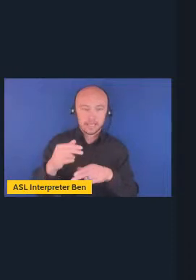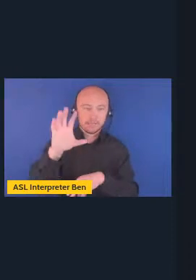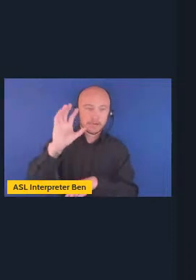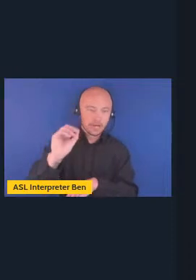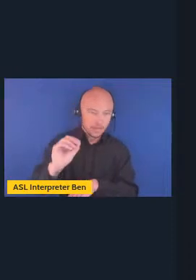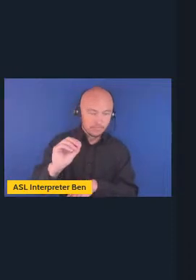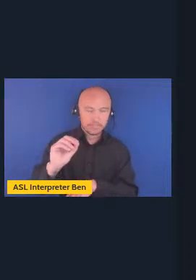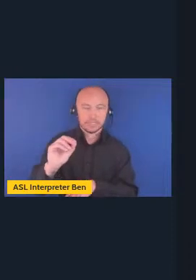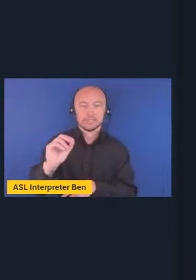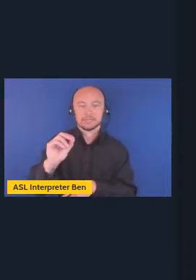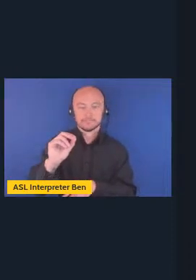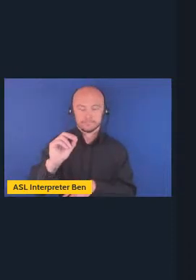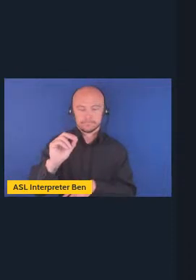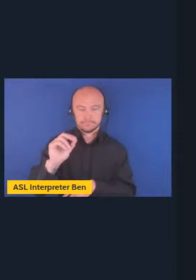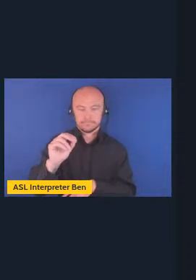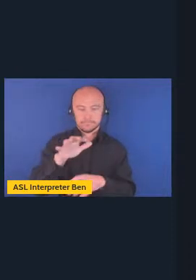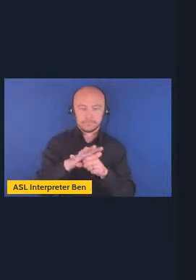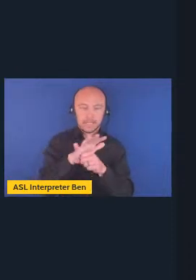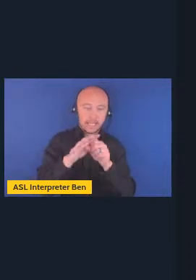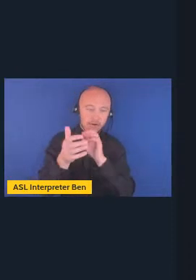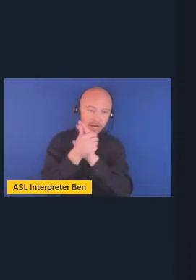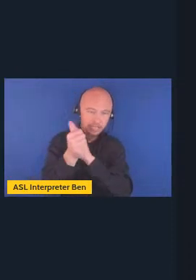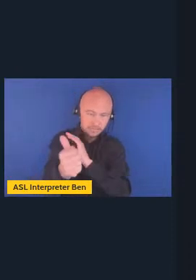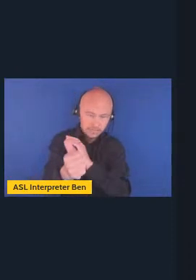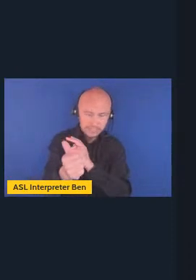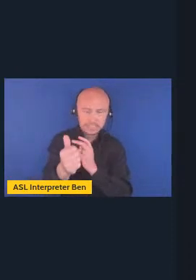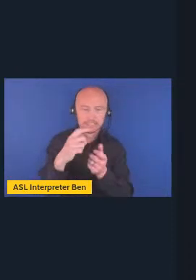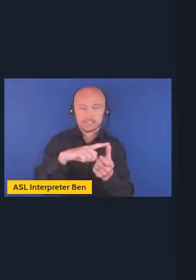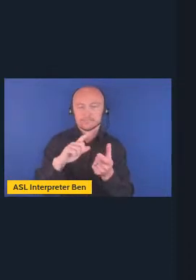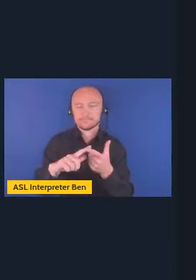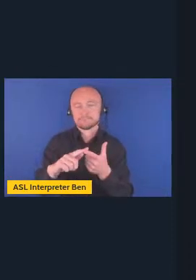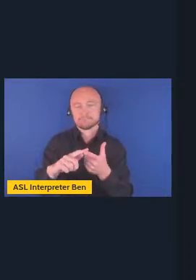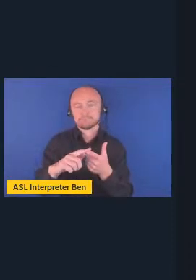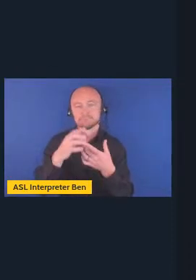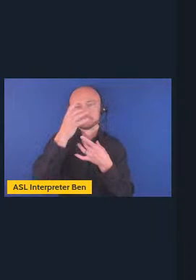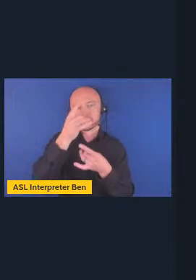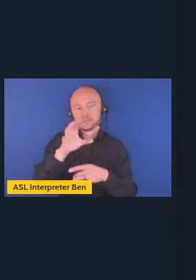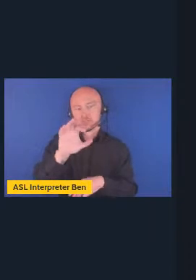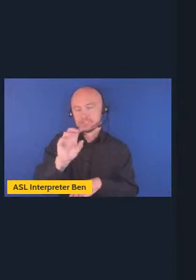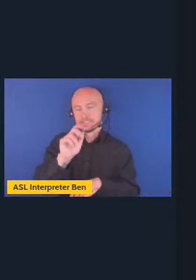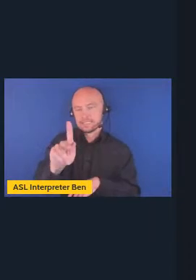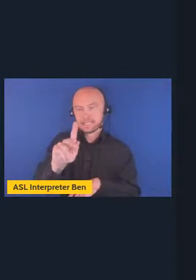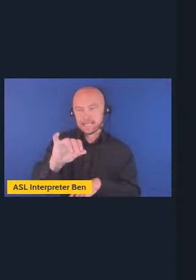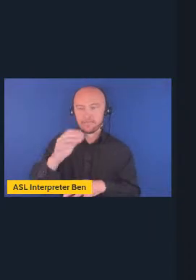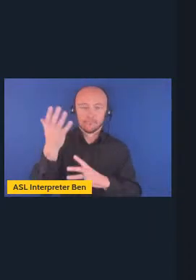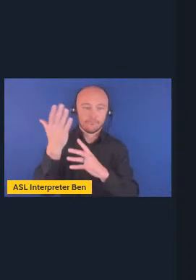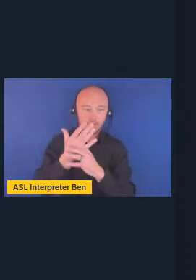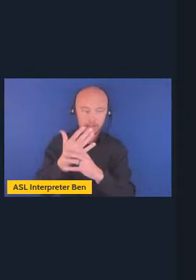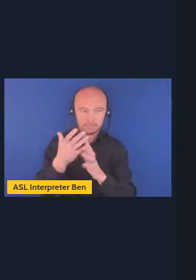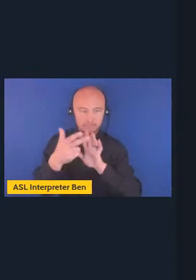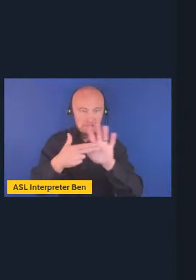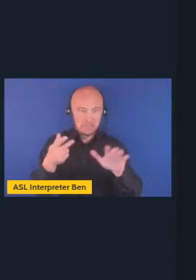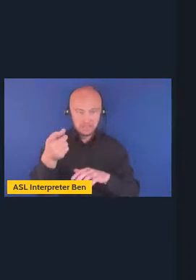address, skills, area of expertise, and interest in CDK.json file, which I have